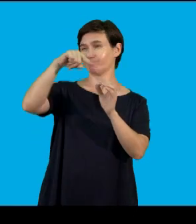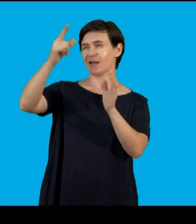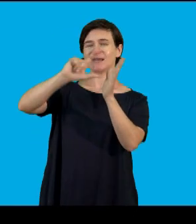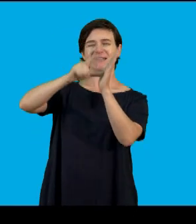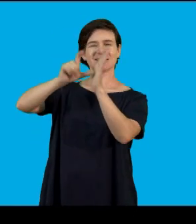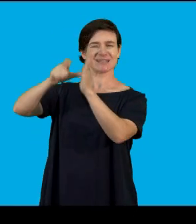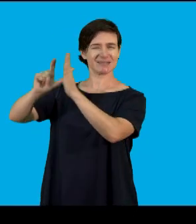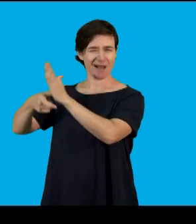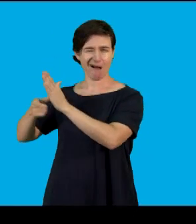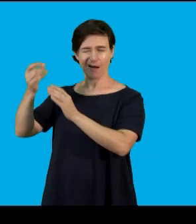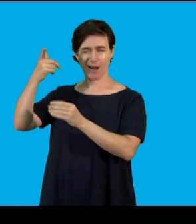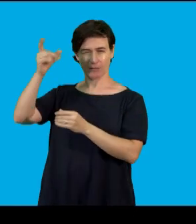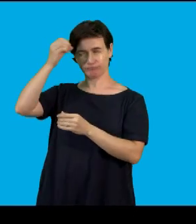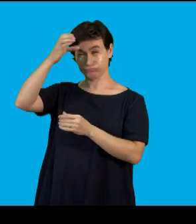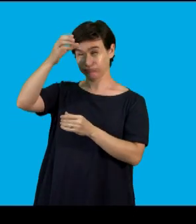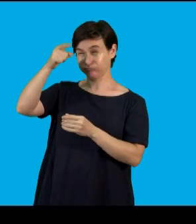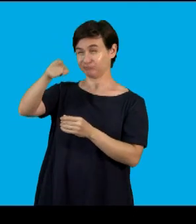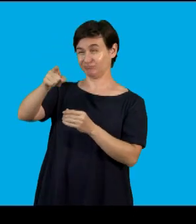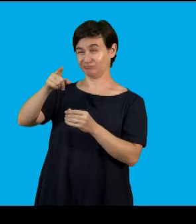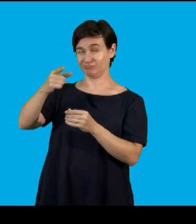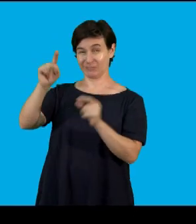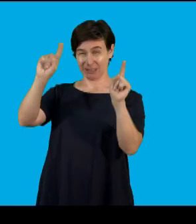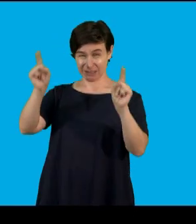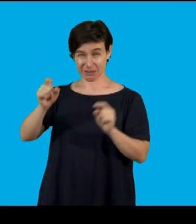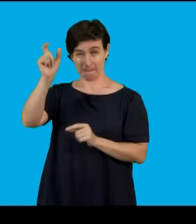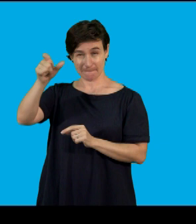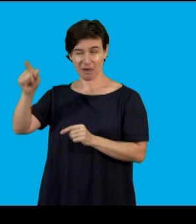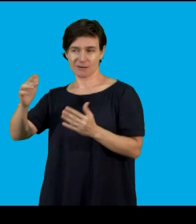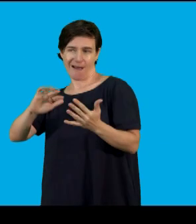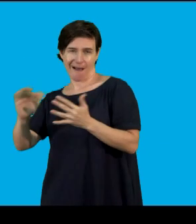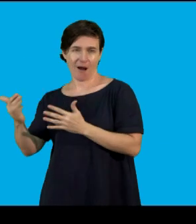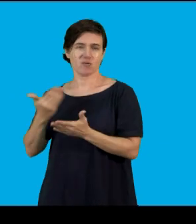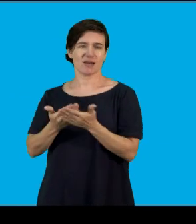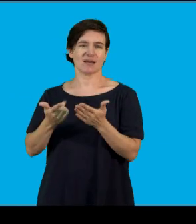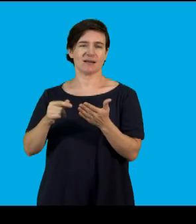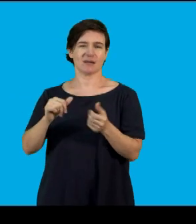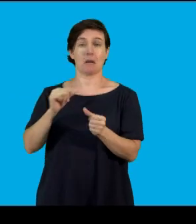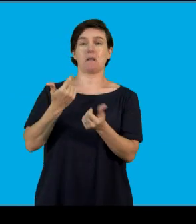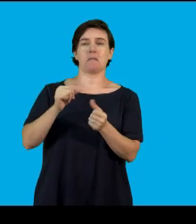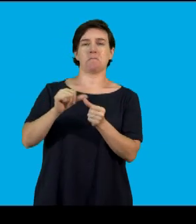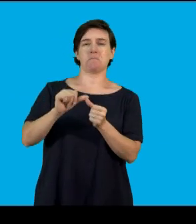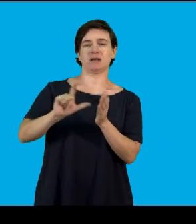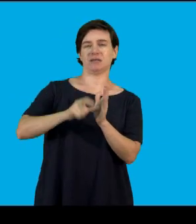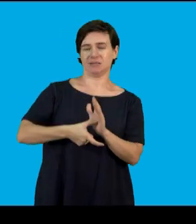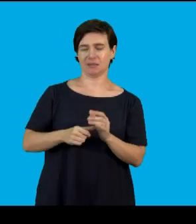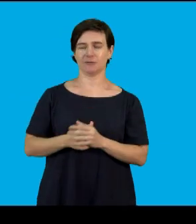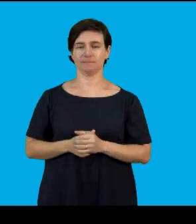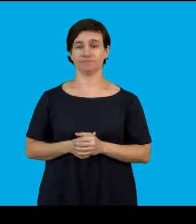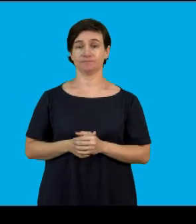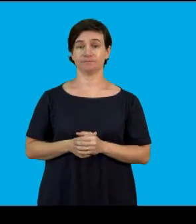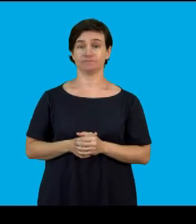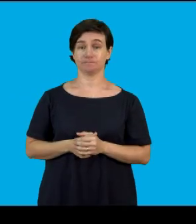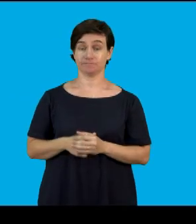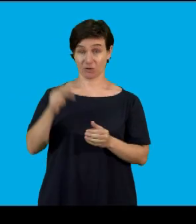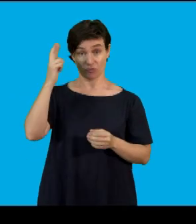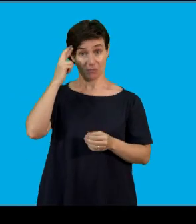contacted design experts to complete a questionnaire on how to change the design. I'm sure you've seen the answers already. Right,